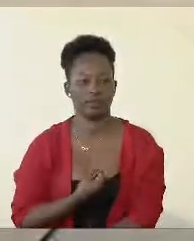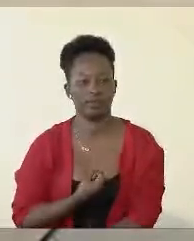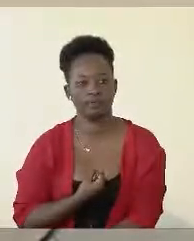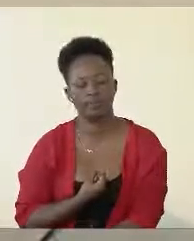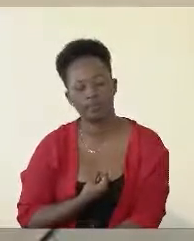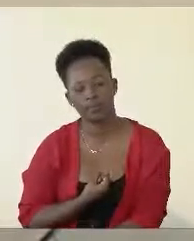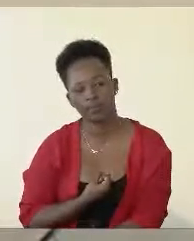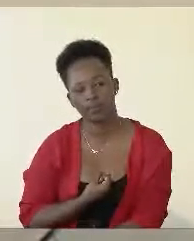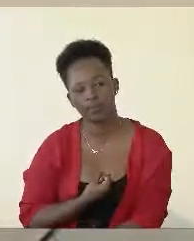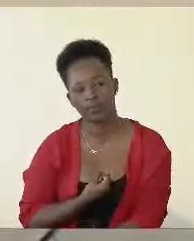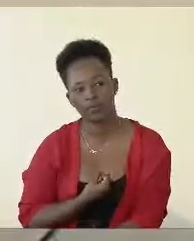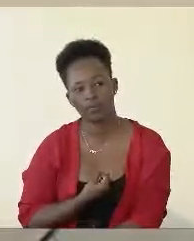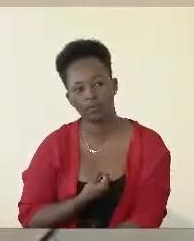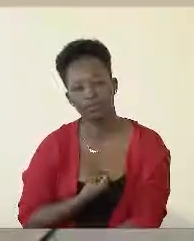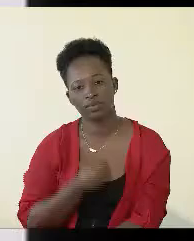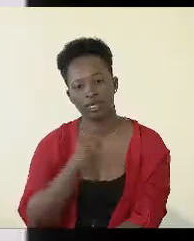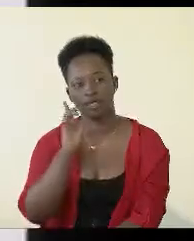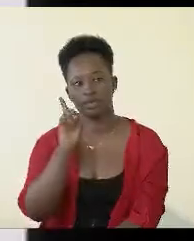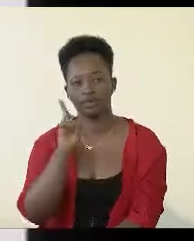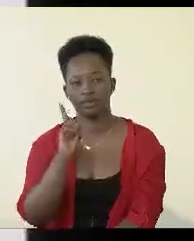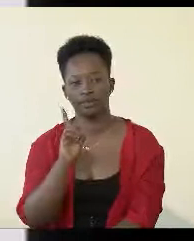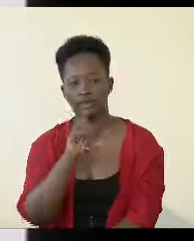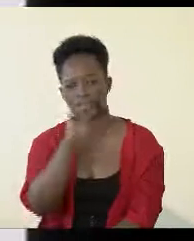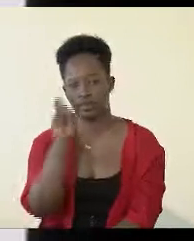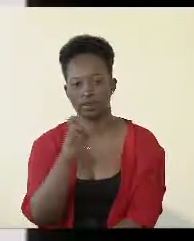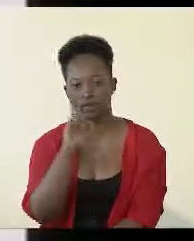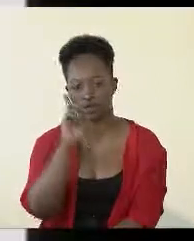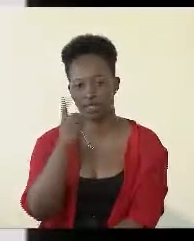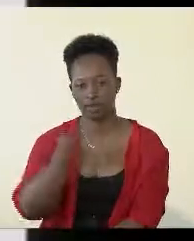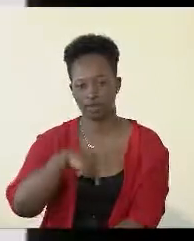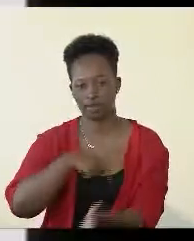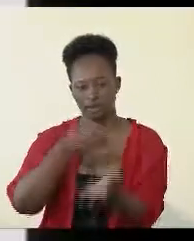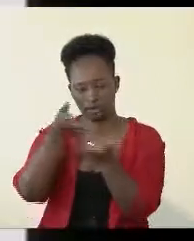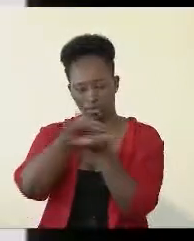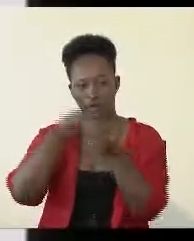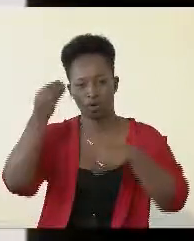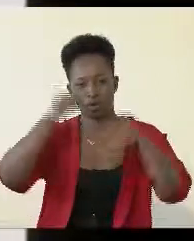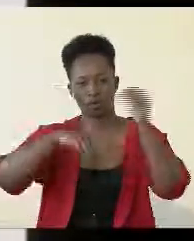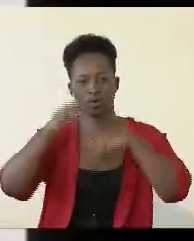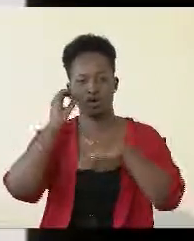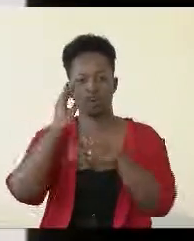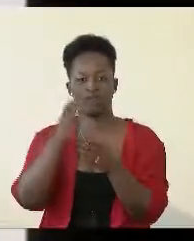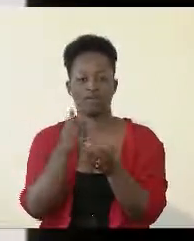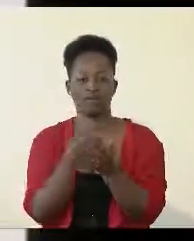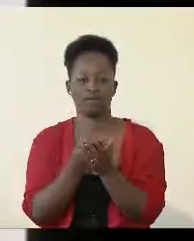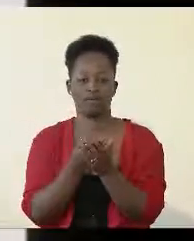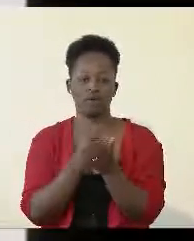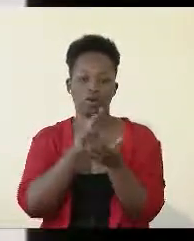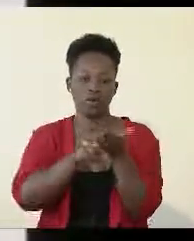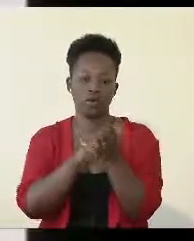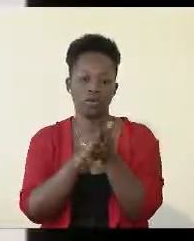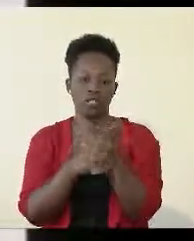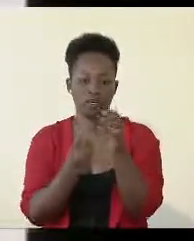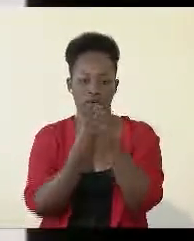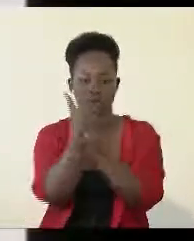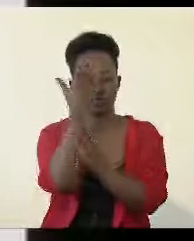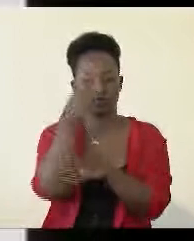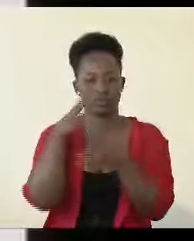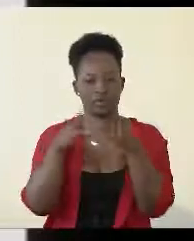With the development, when roads are well developed, that means transportation of your goods is very